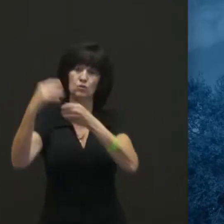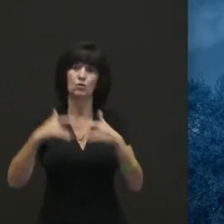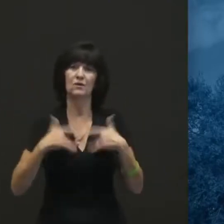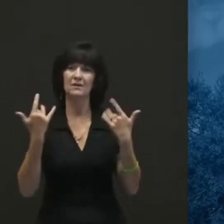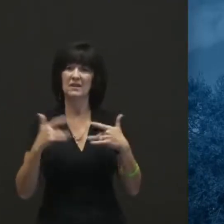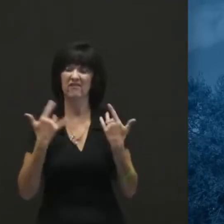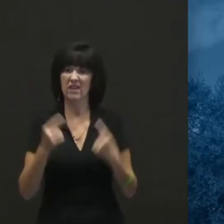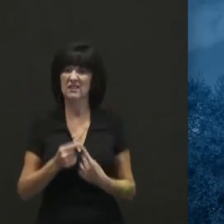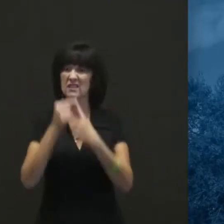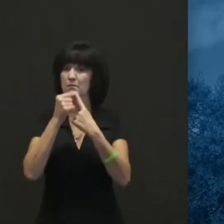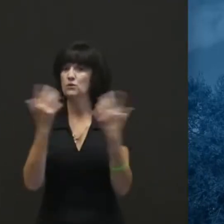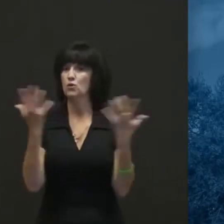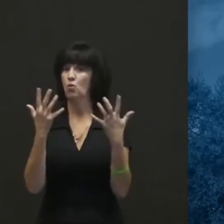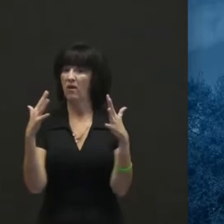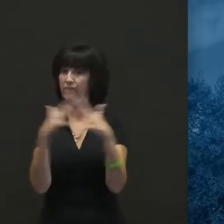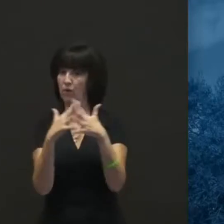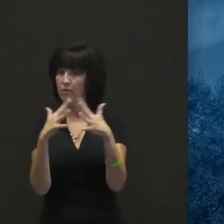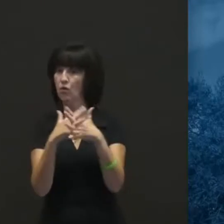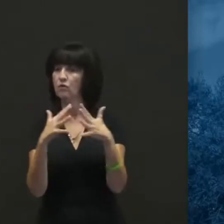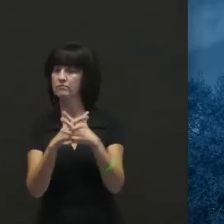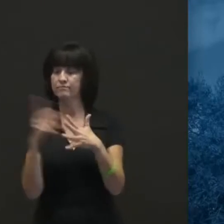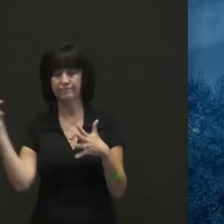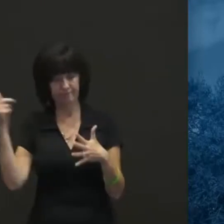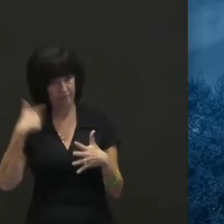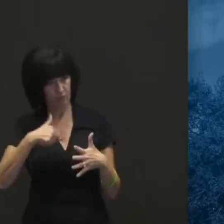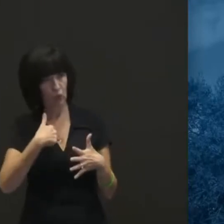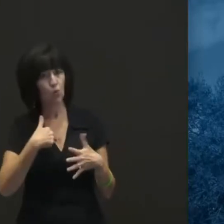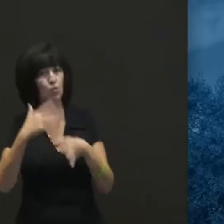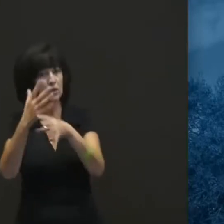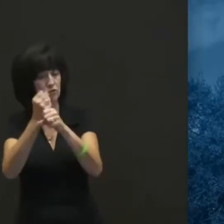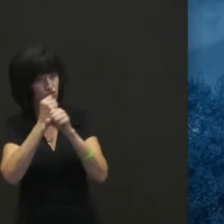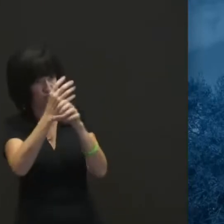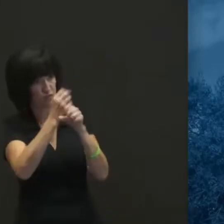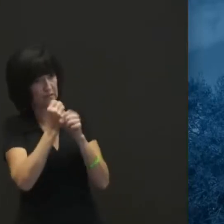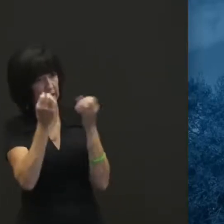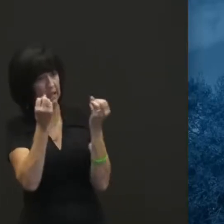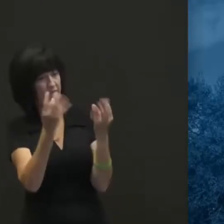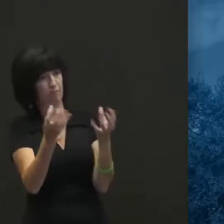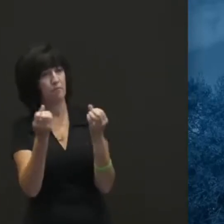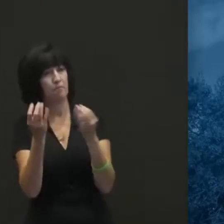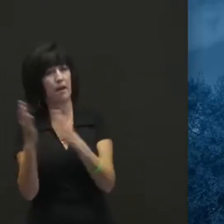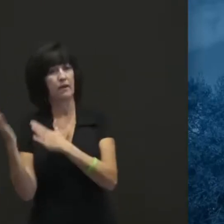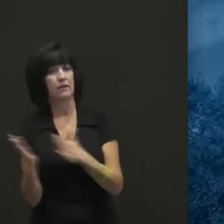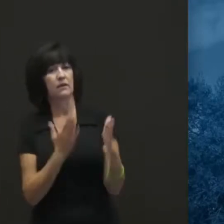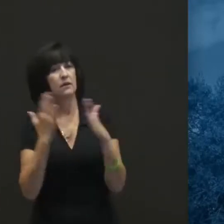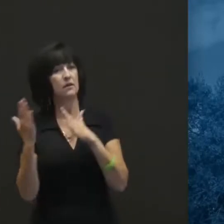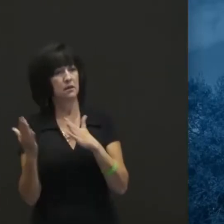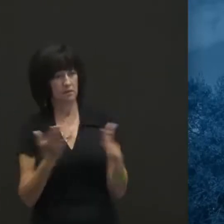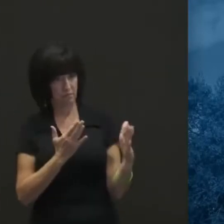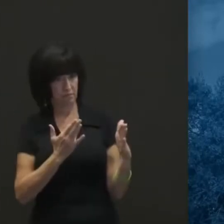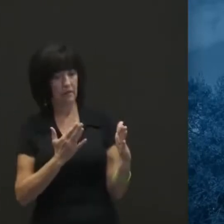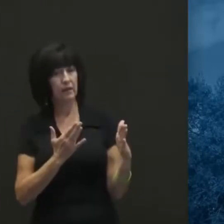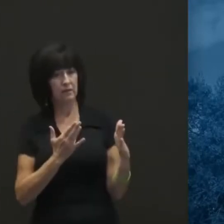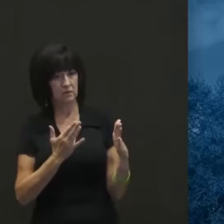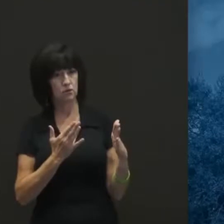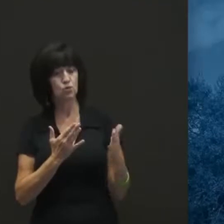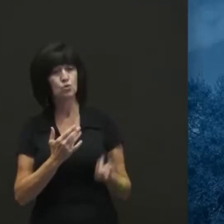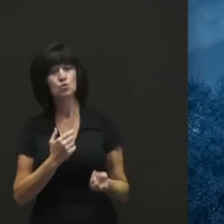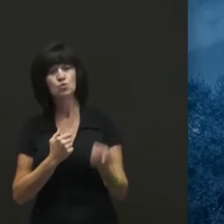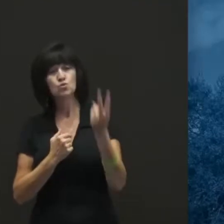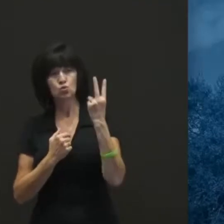Received a large number of plans, and they've all been reviewed, with the exception of 2 that